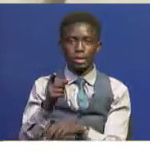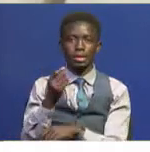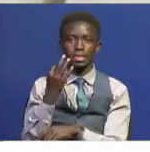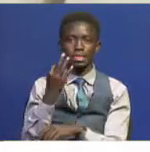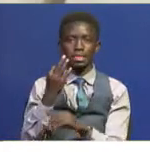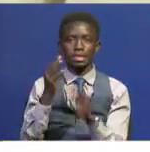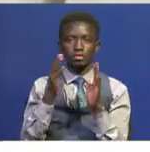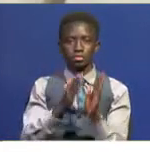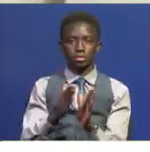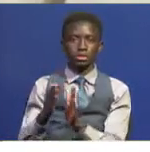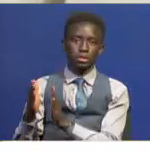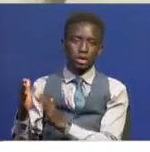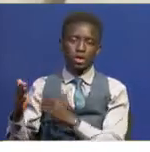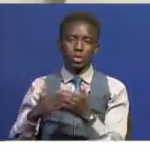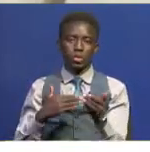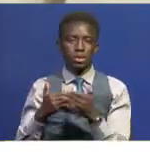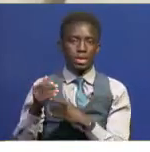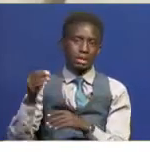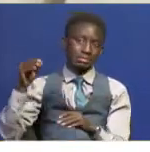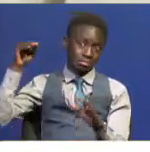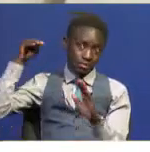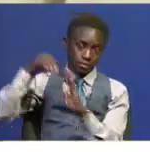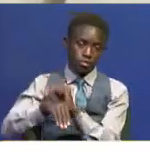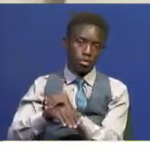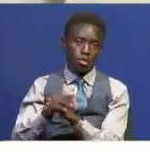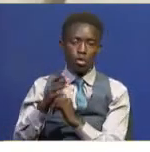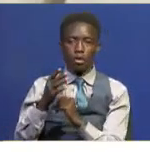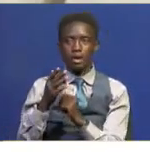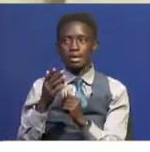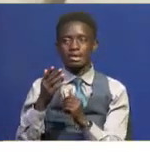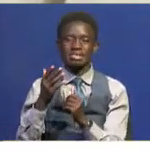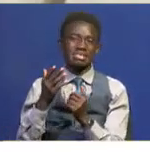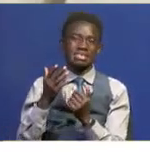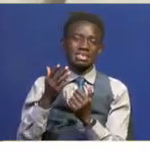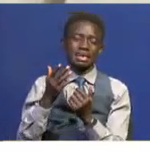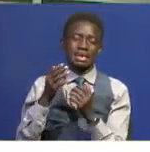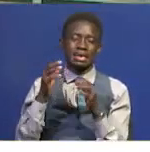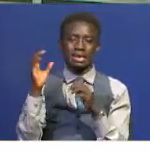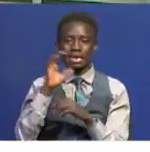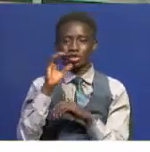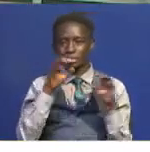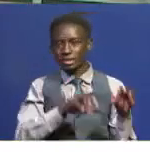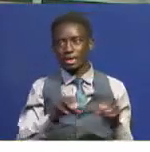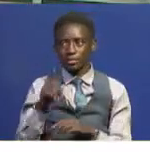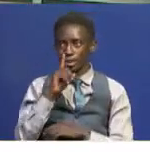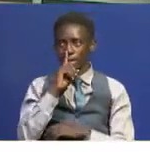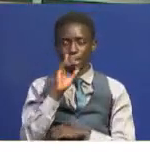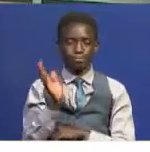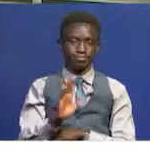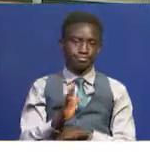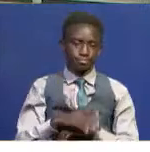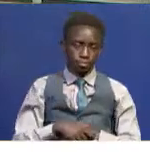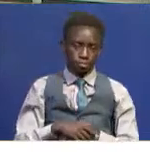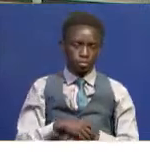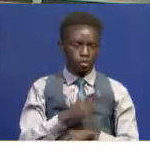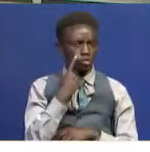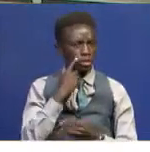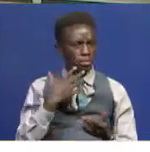without mm-hmm. necessarily dipping into our customers' pockets. And because mostly people don't stay with the phone